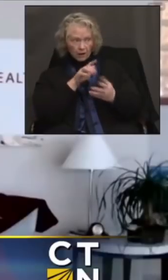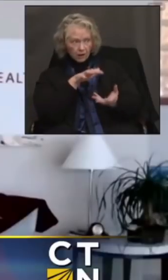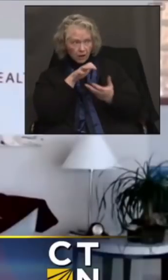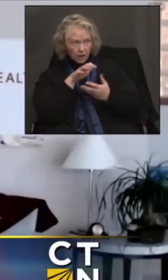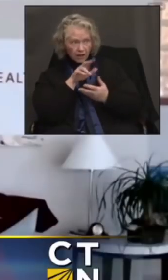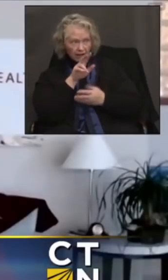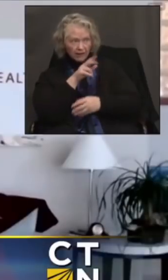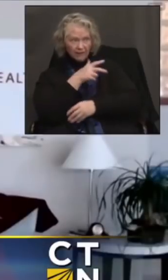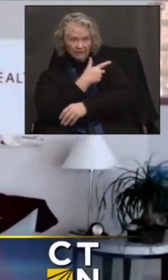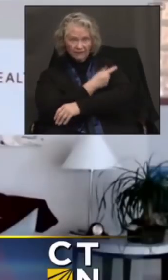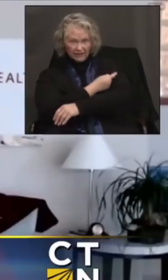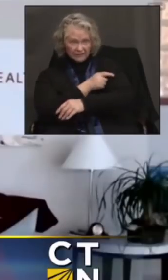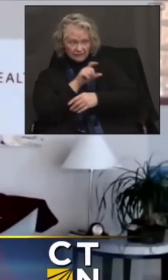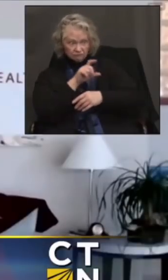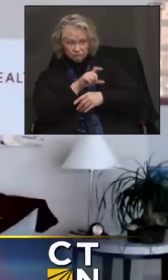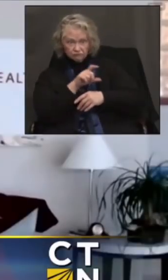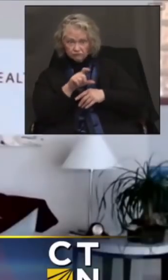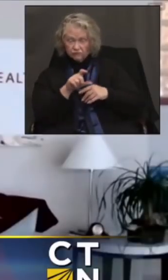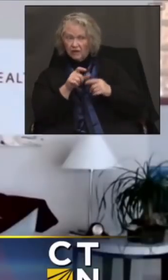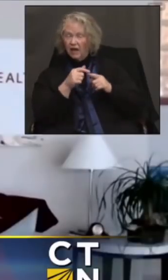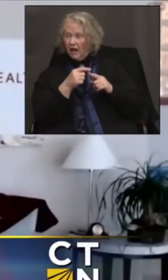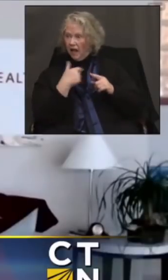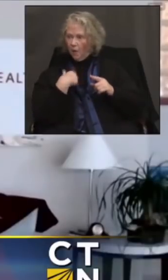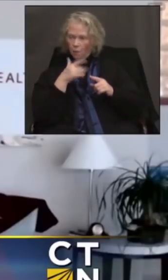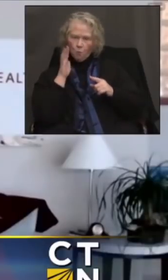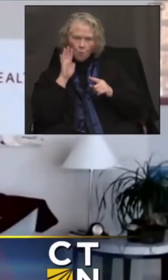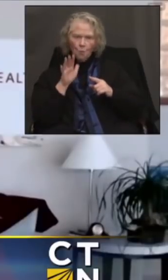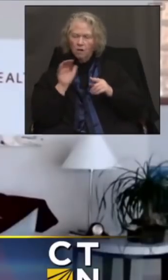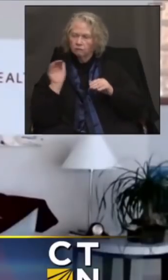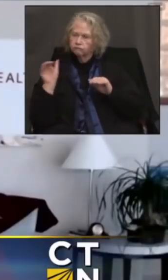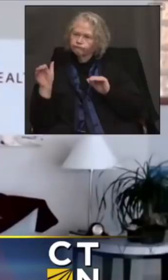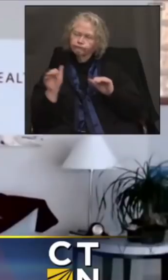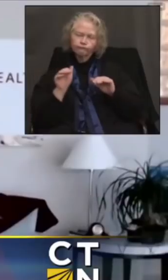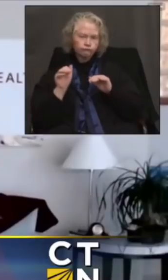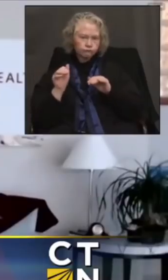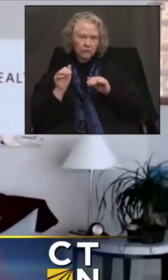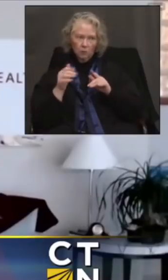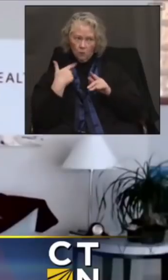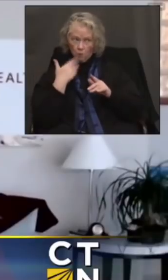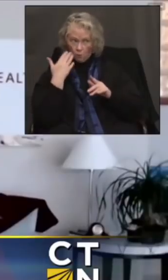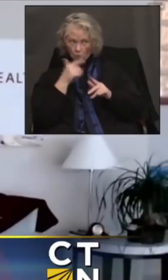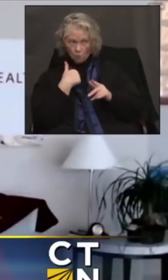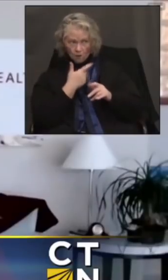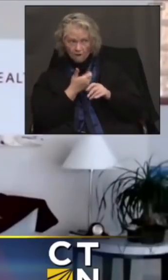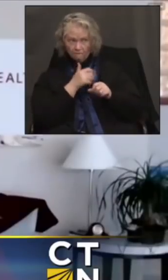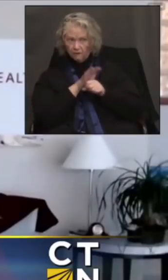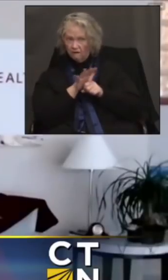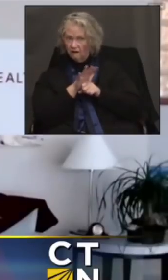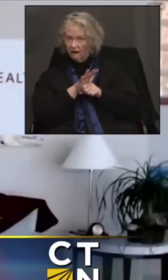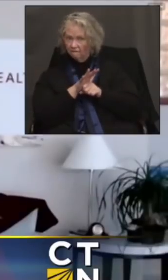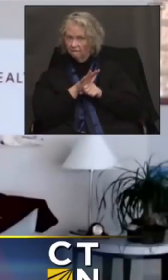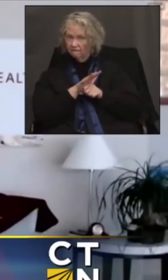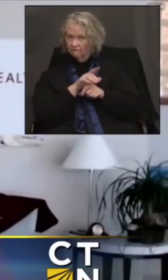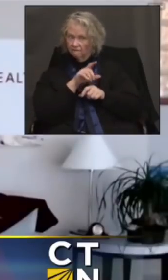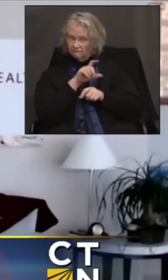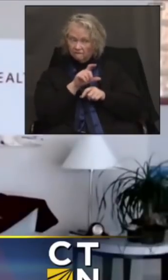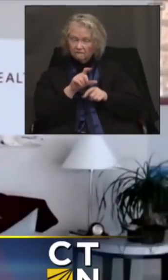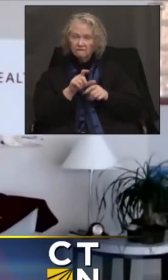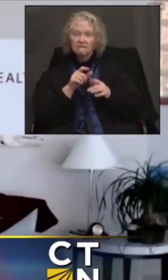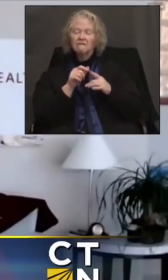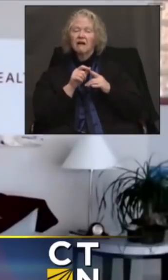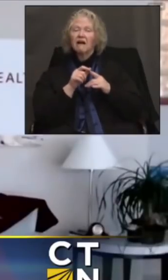available, and we know there's a reliability around the delivery of the vaccine as well as the availability of the second